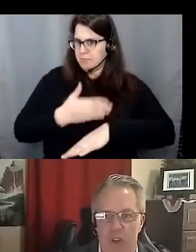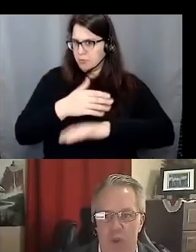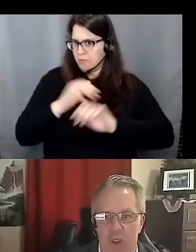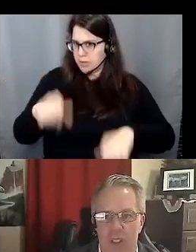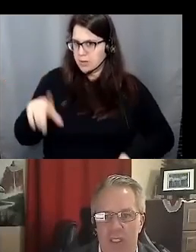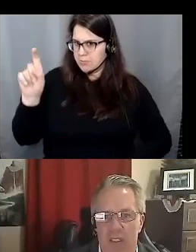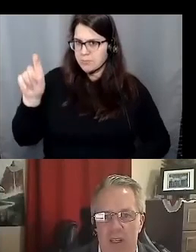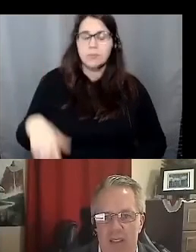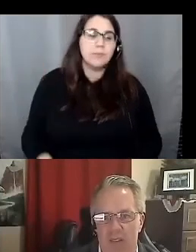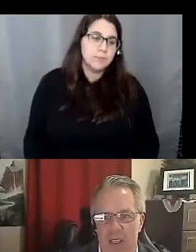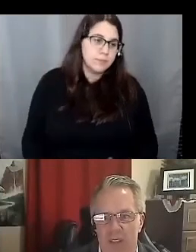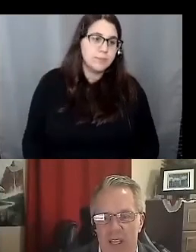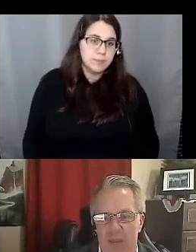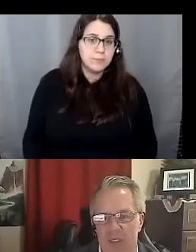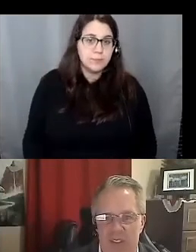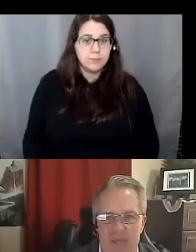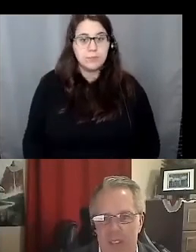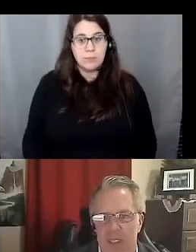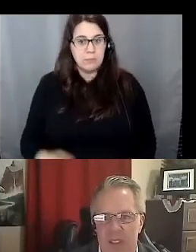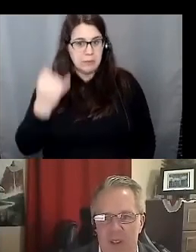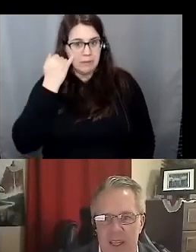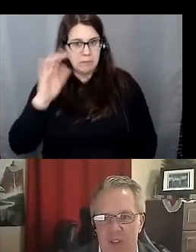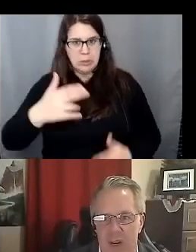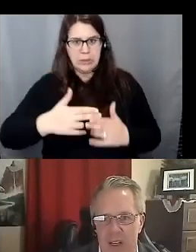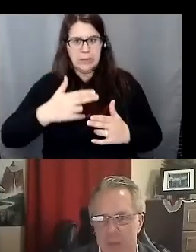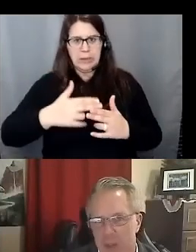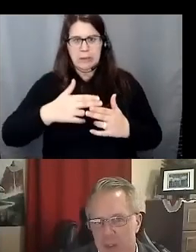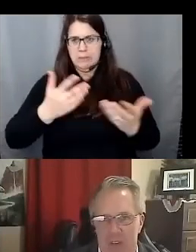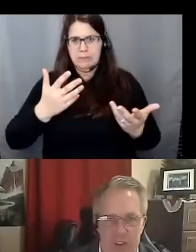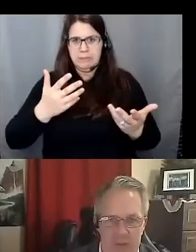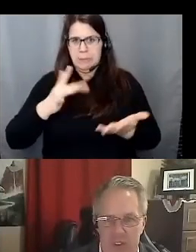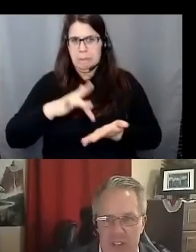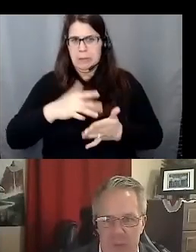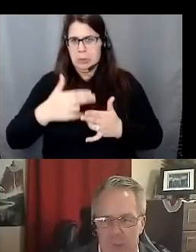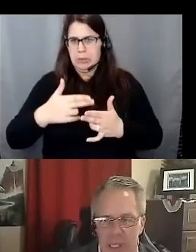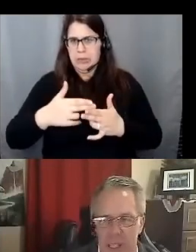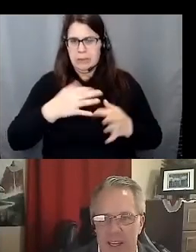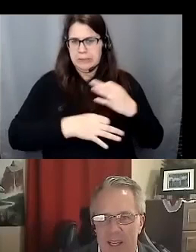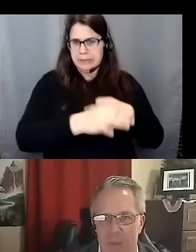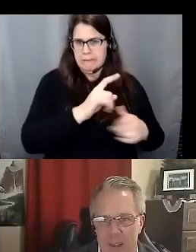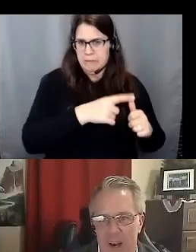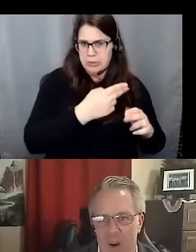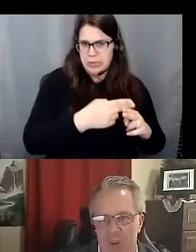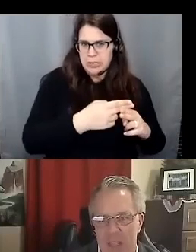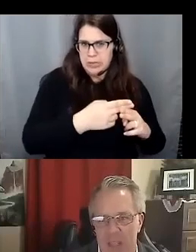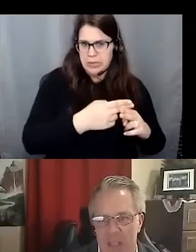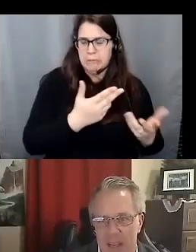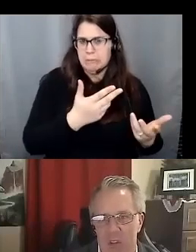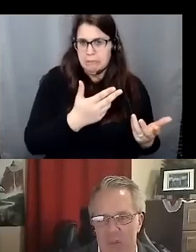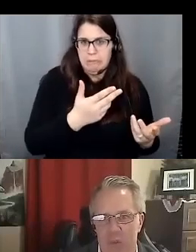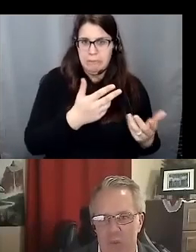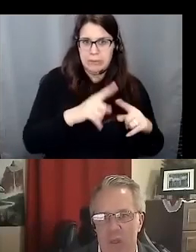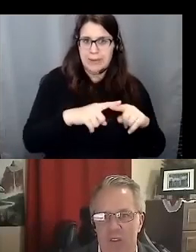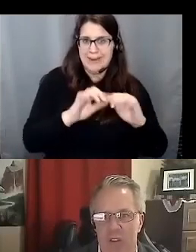for sure. Definitely if the name is, you know, like it's drawing on the middle name versus the first name or something like that, depending on how the